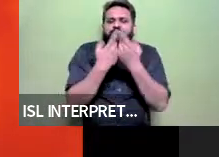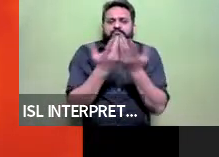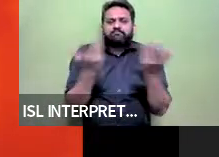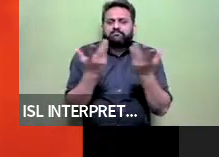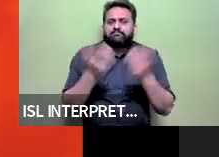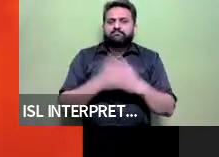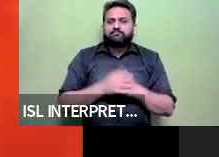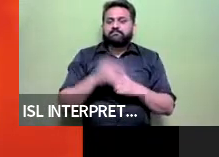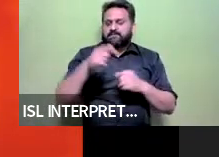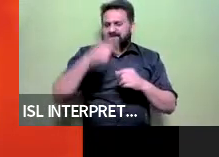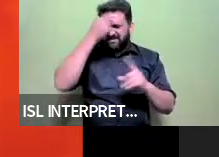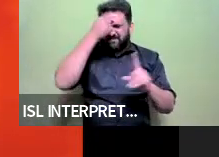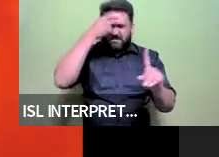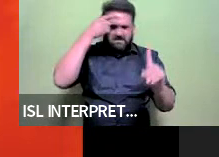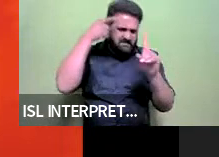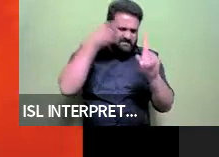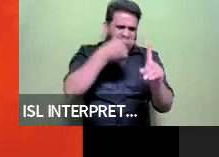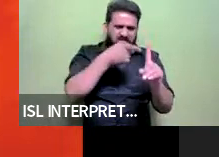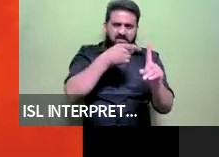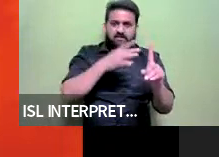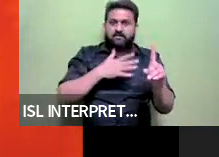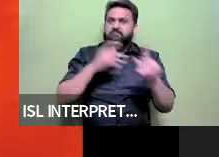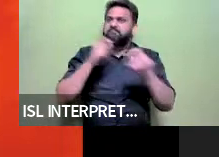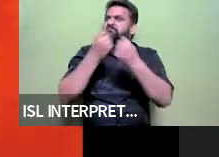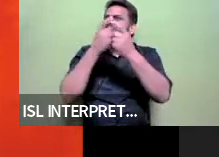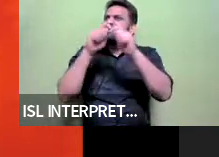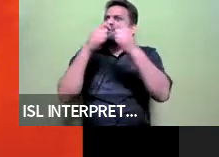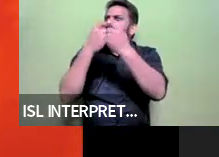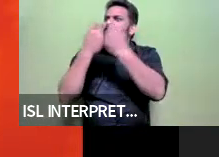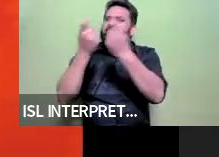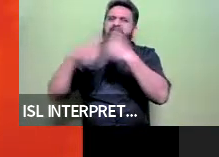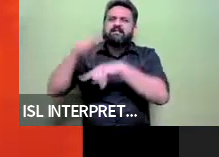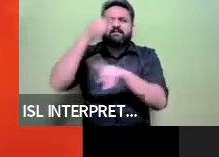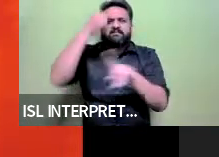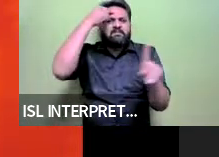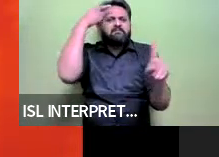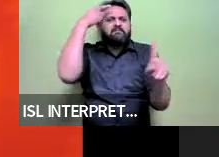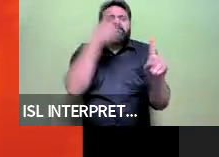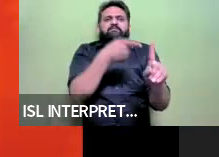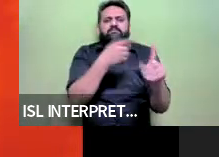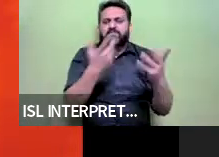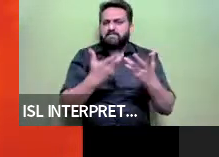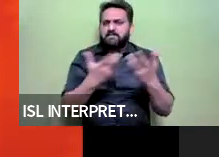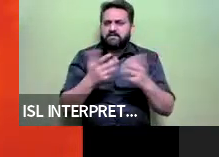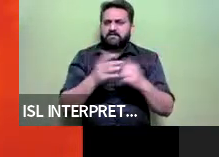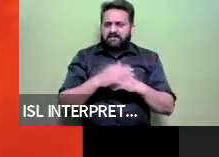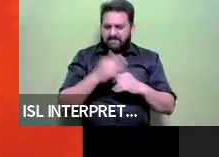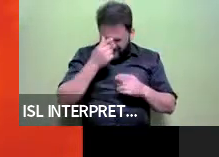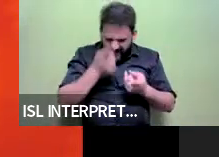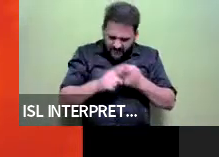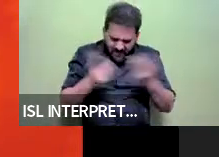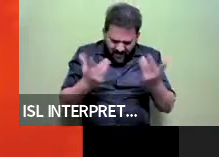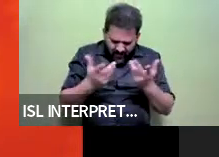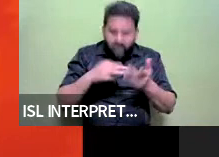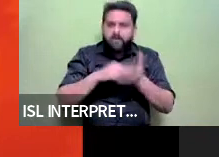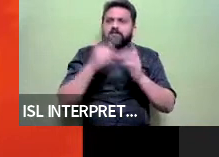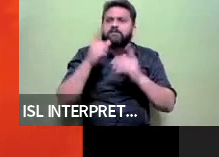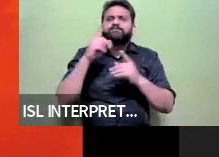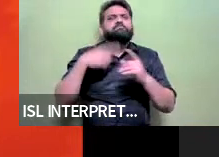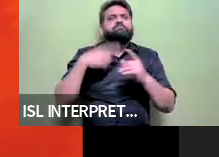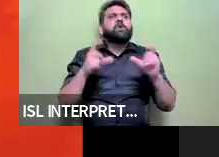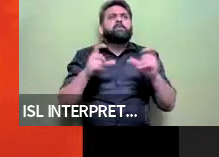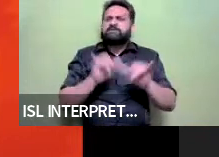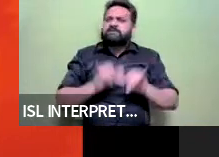the problem with many teams or many oratory, that why we have a problem. And there are some common problems you can